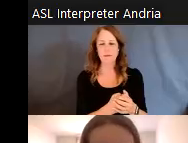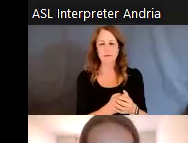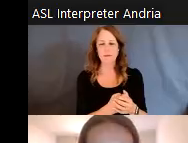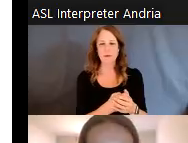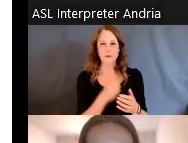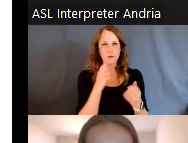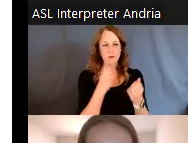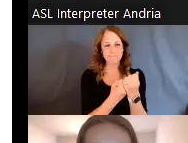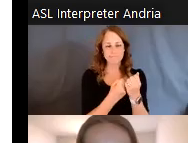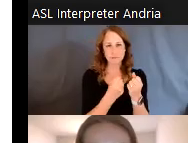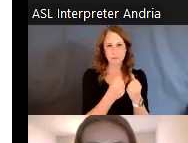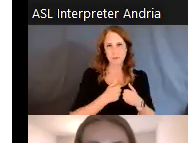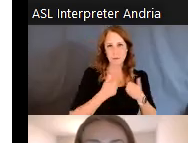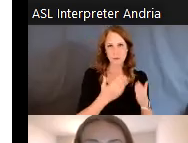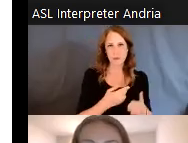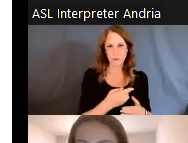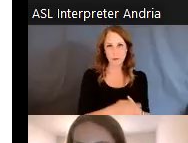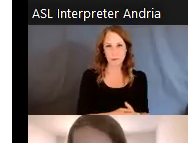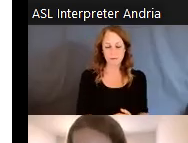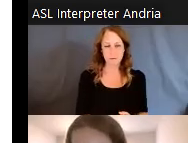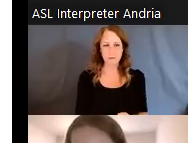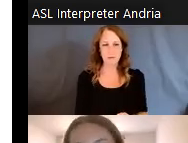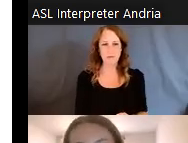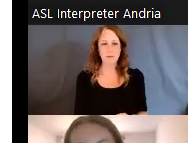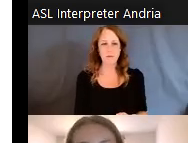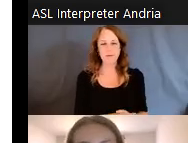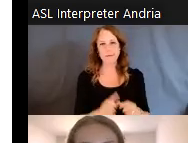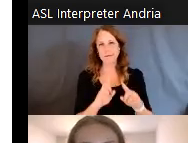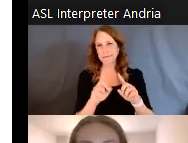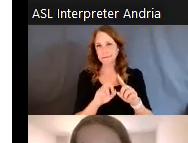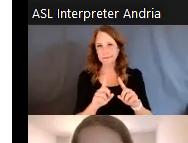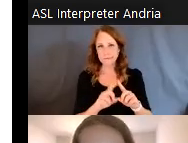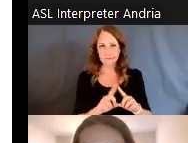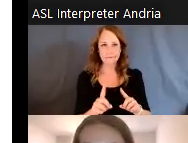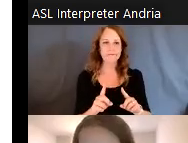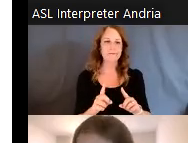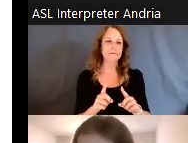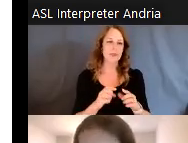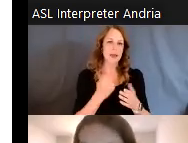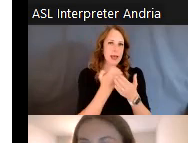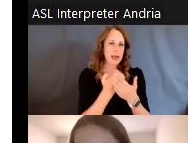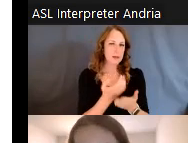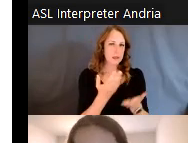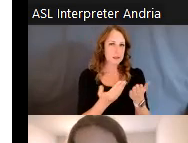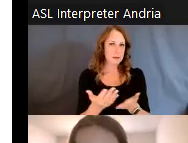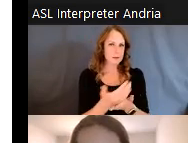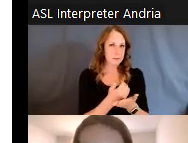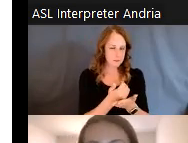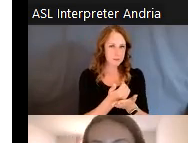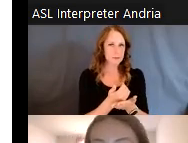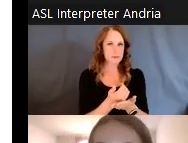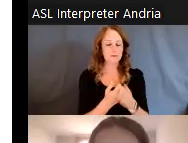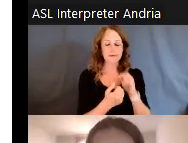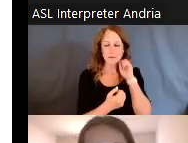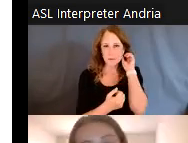support survivors? So there's a variety of evidence that they might be using or types of